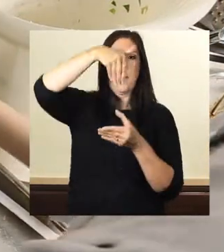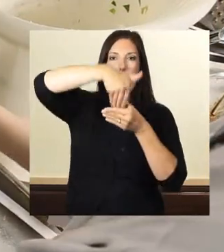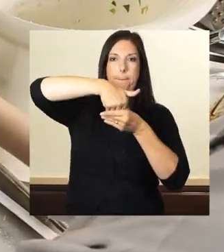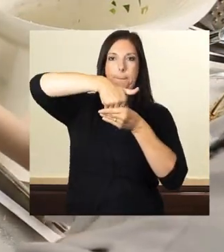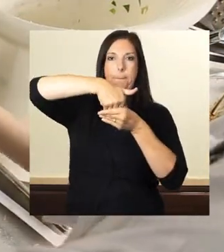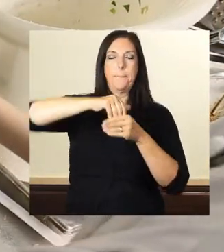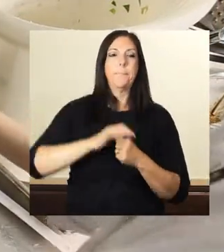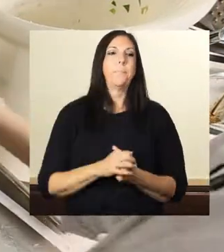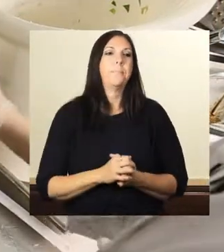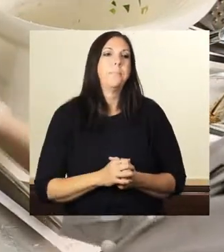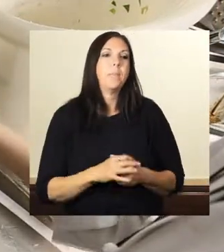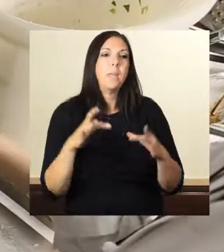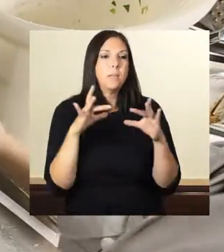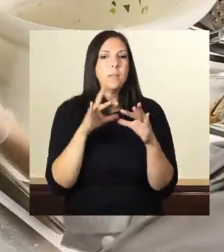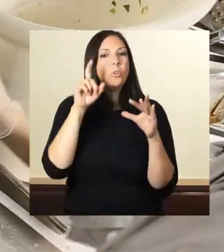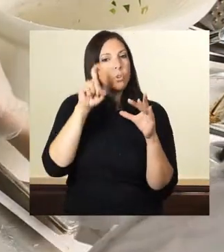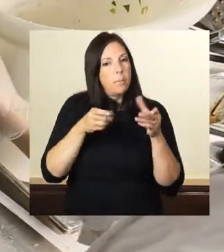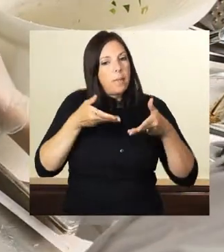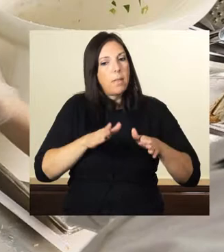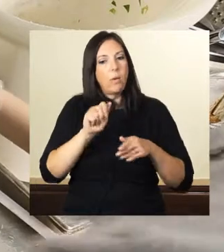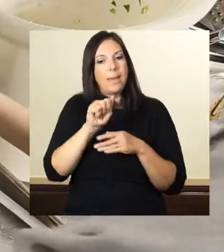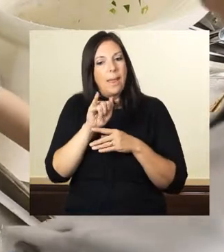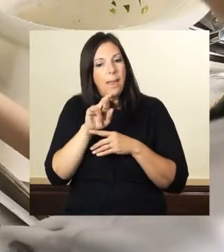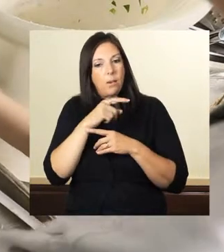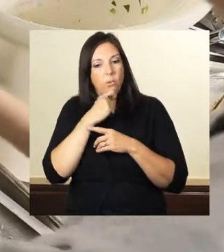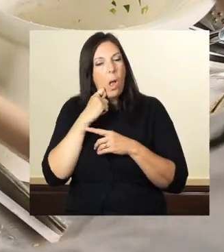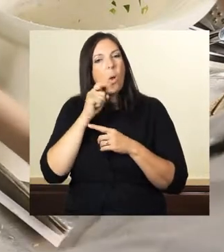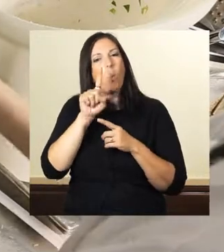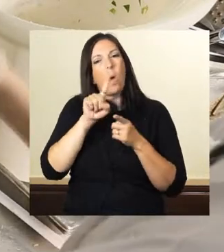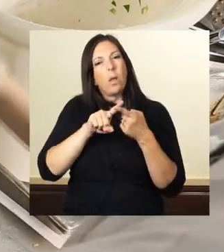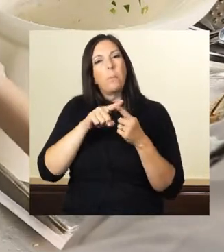and flatware should be stood up edgewise.